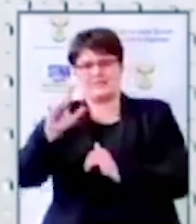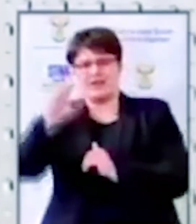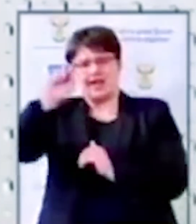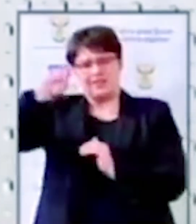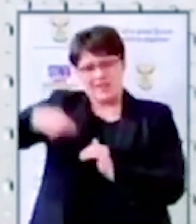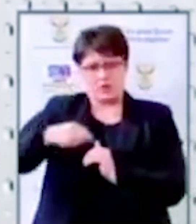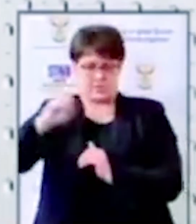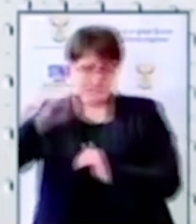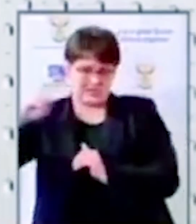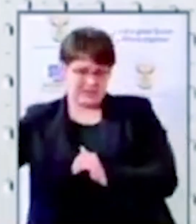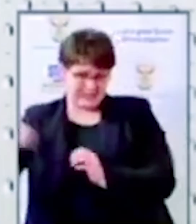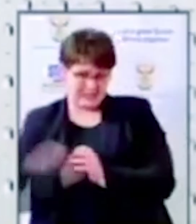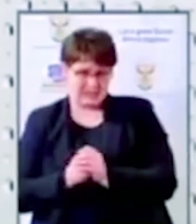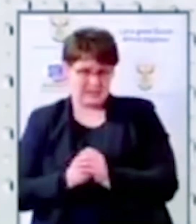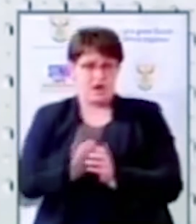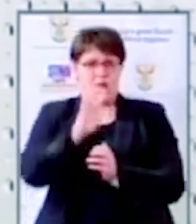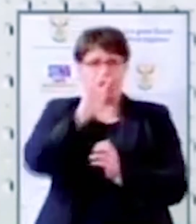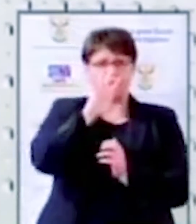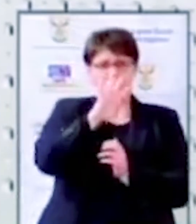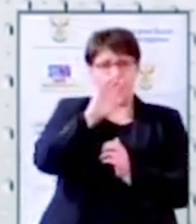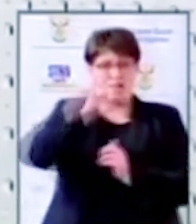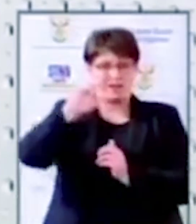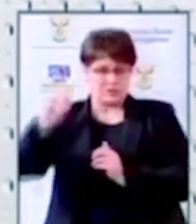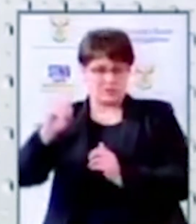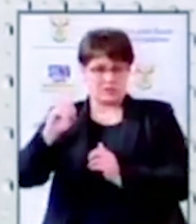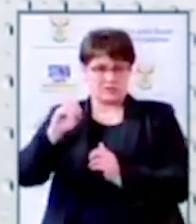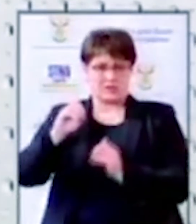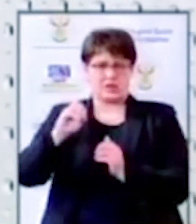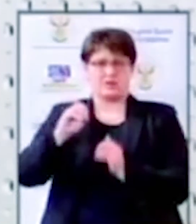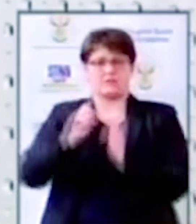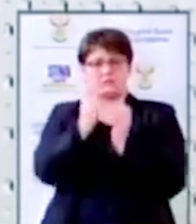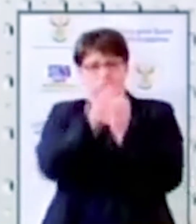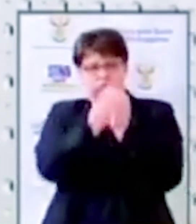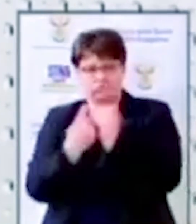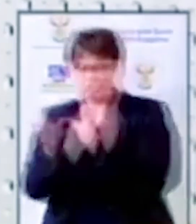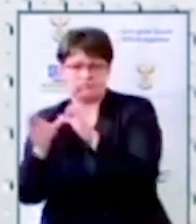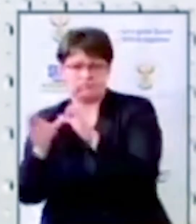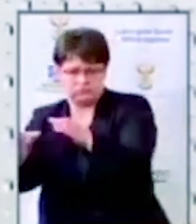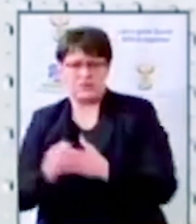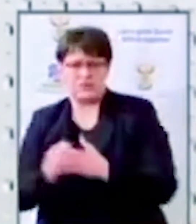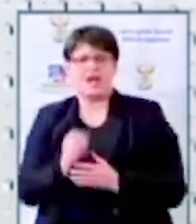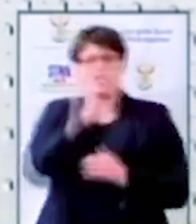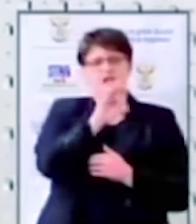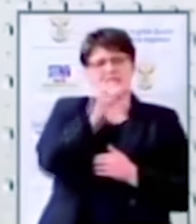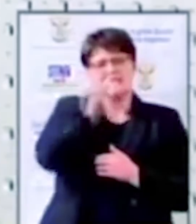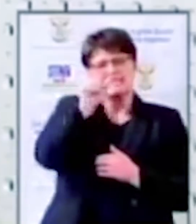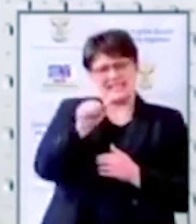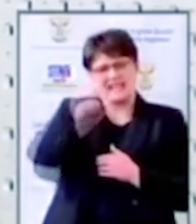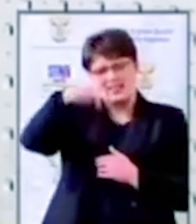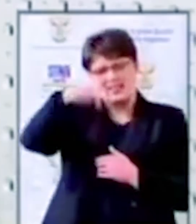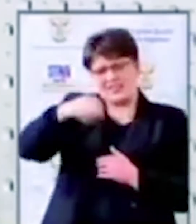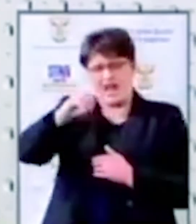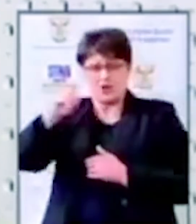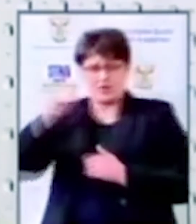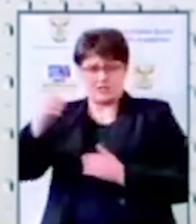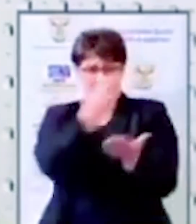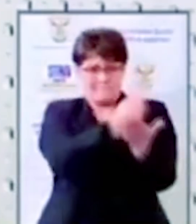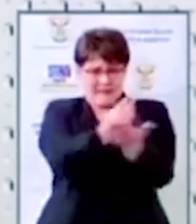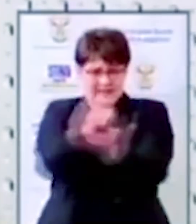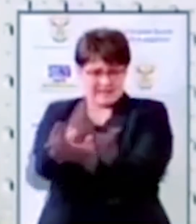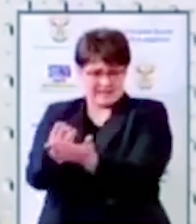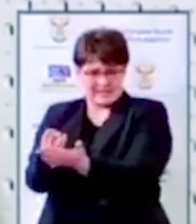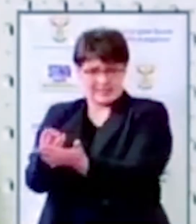400 quarantine sites with a capacity of around 36,000 beds across